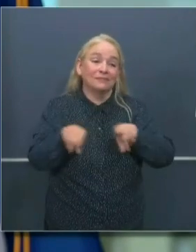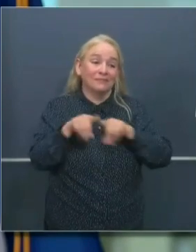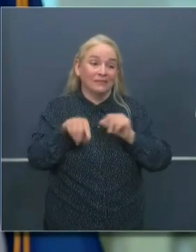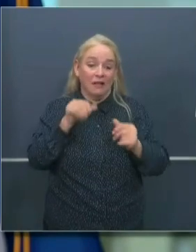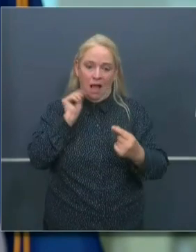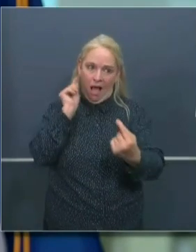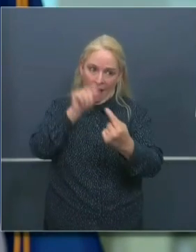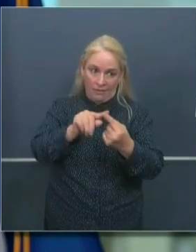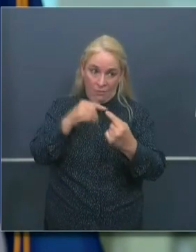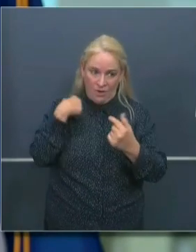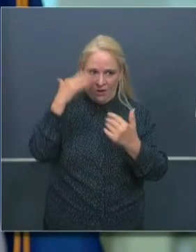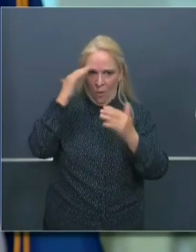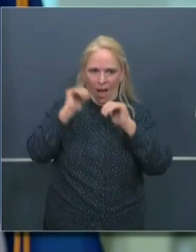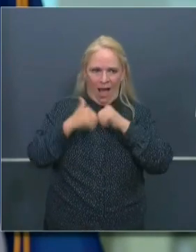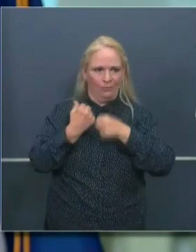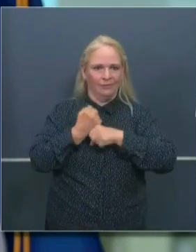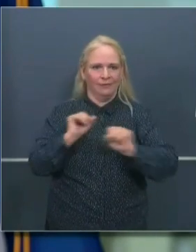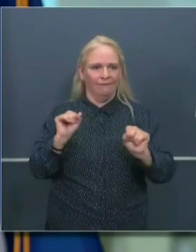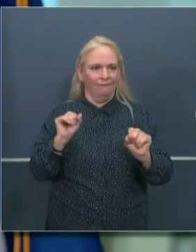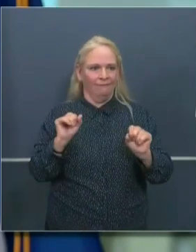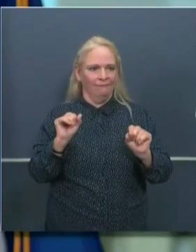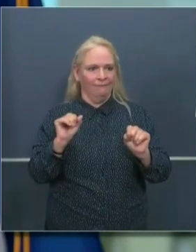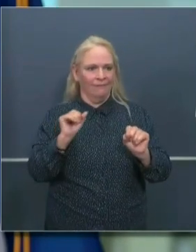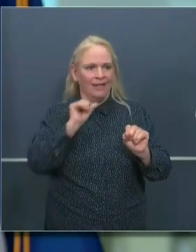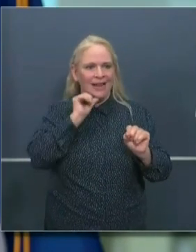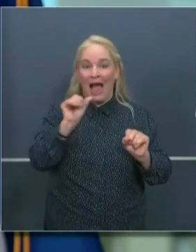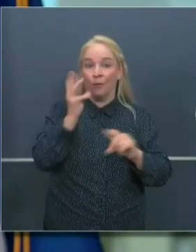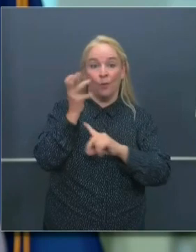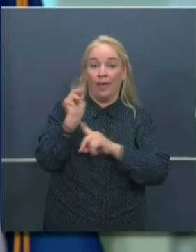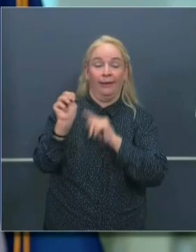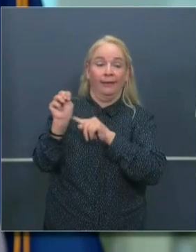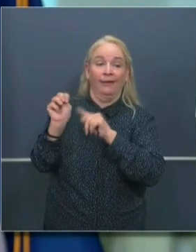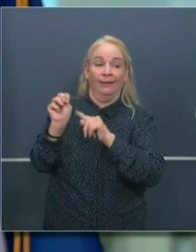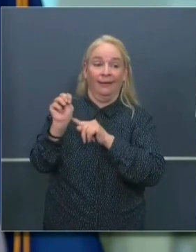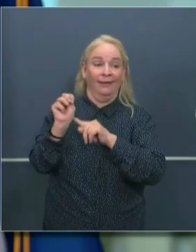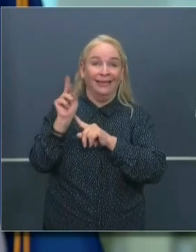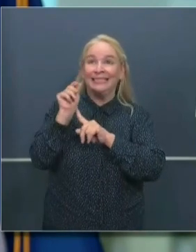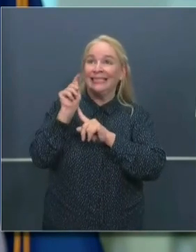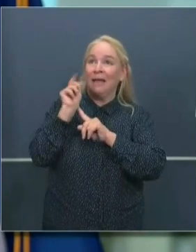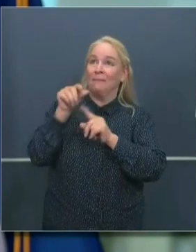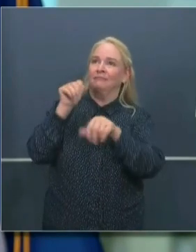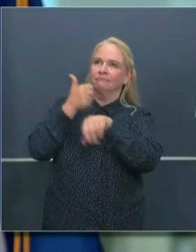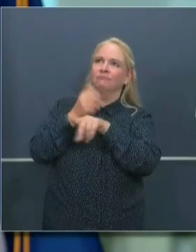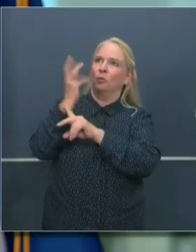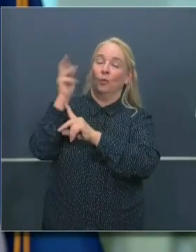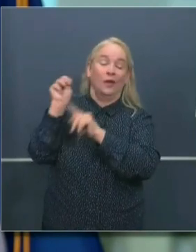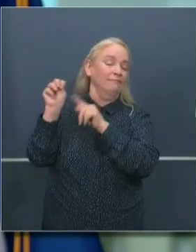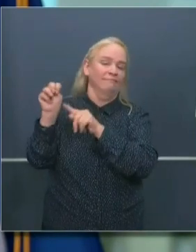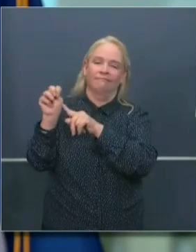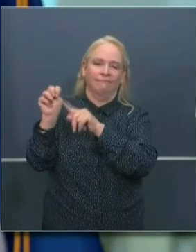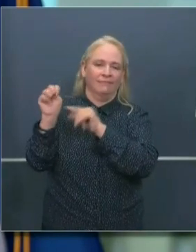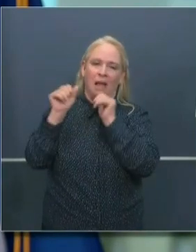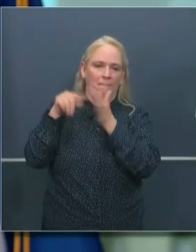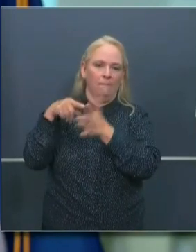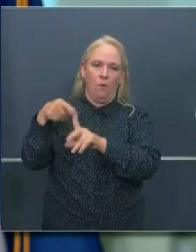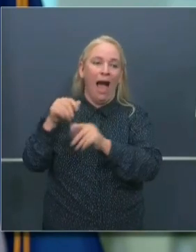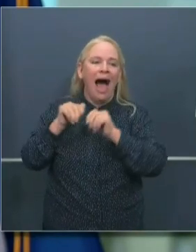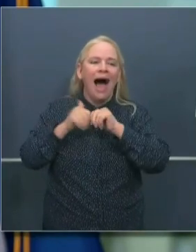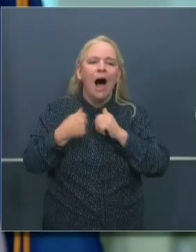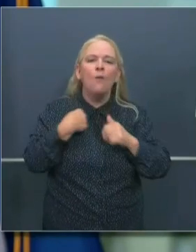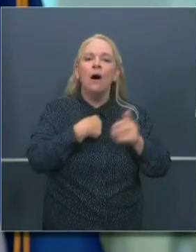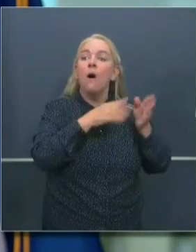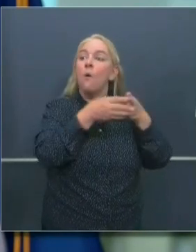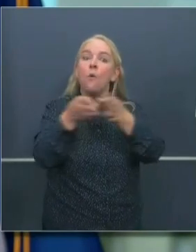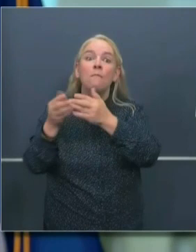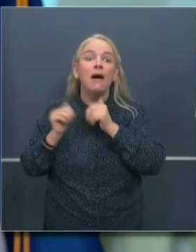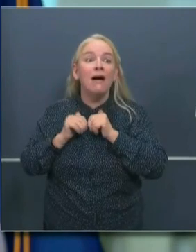to your question, let us begin anew to focus on the guidelines with more intensity, more specificity,